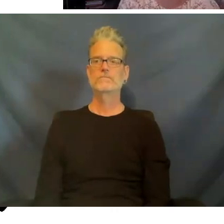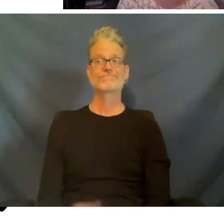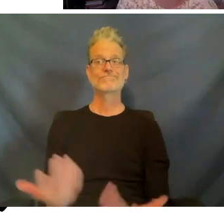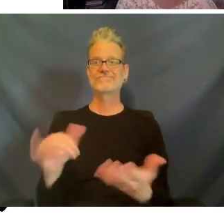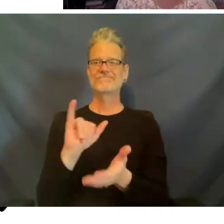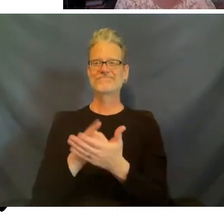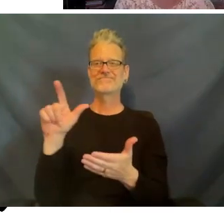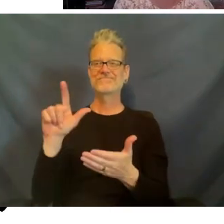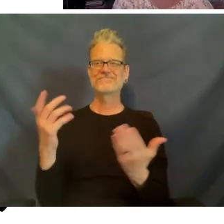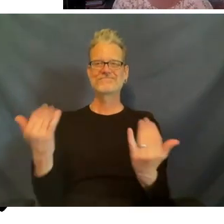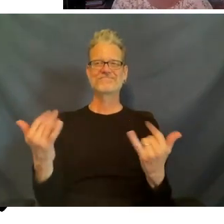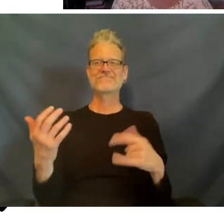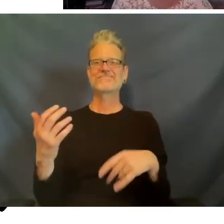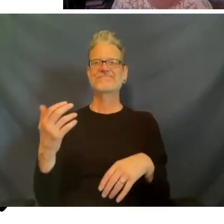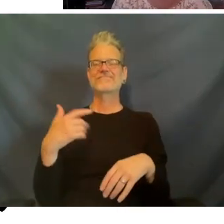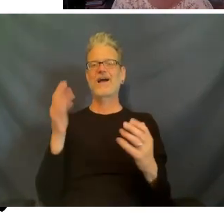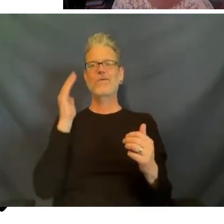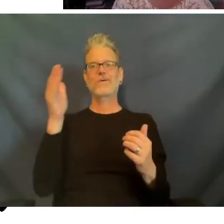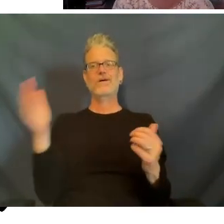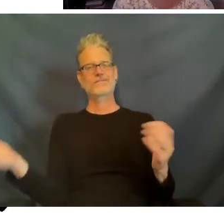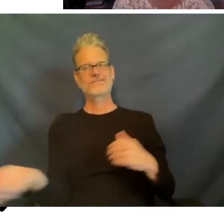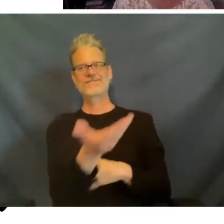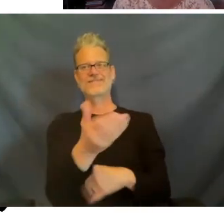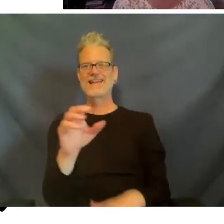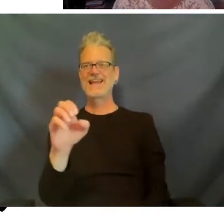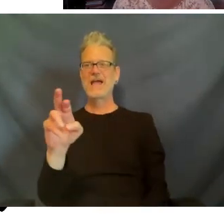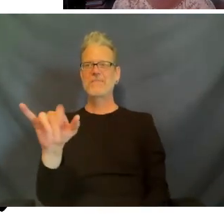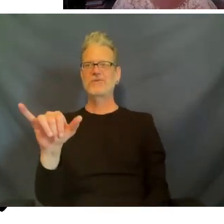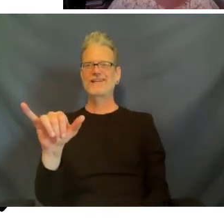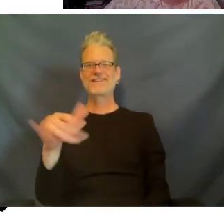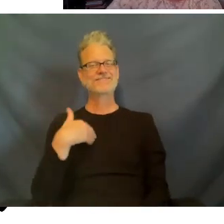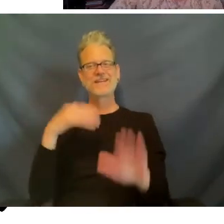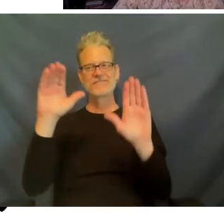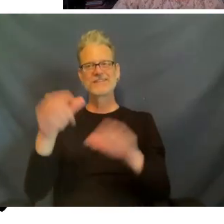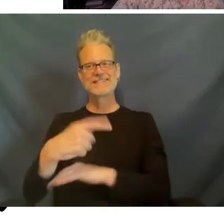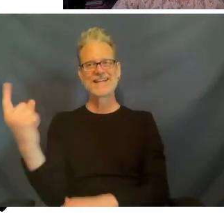you. I'm going to pass it back to Emery, and I hope everyone has a great day.